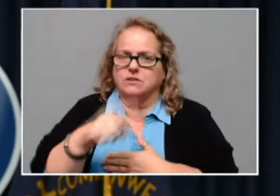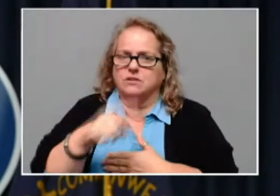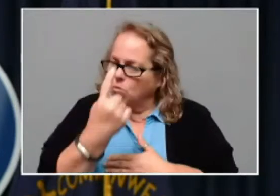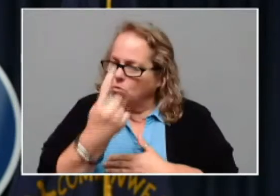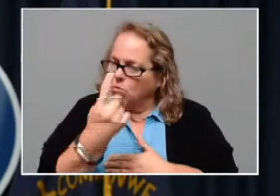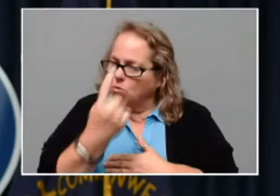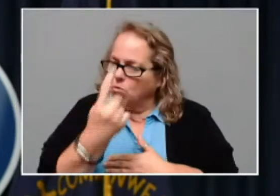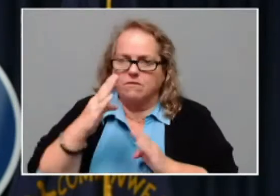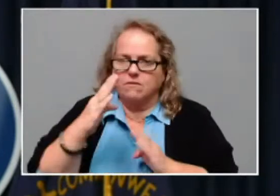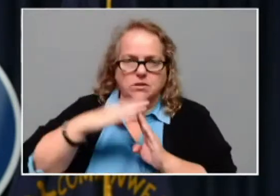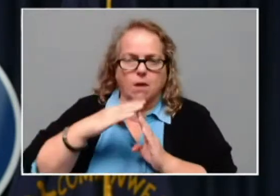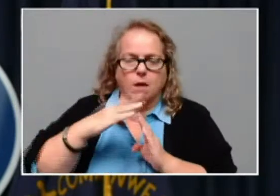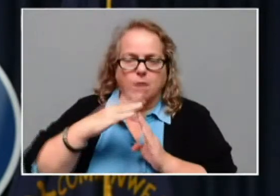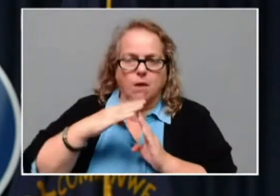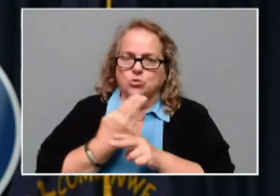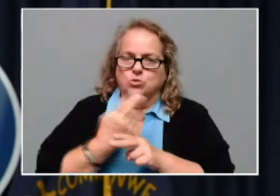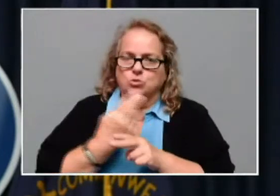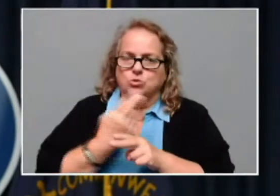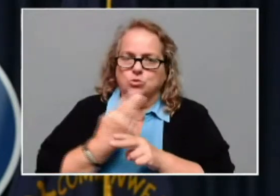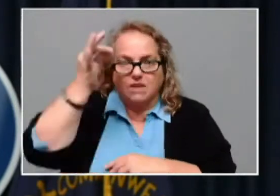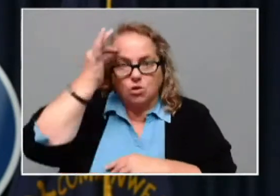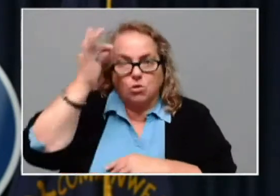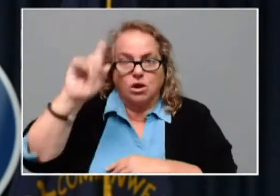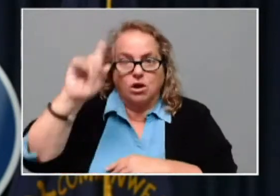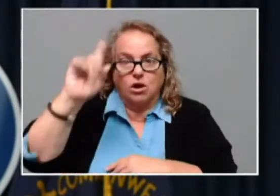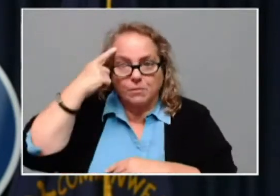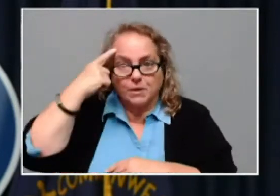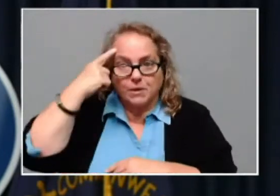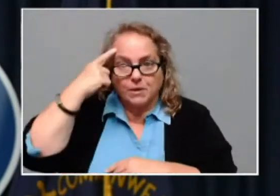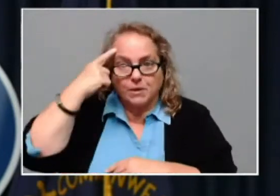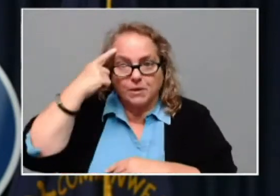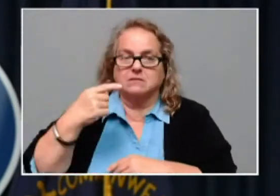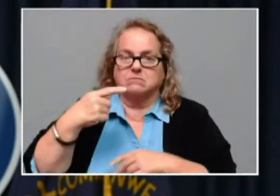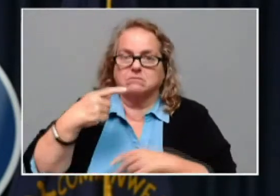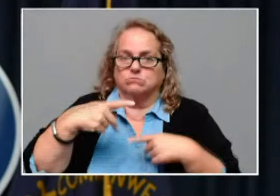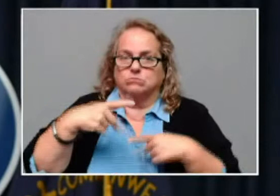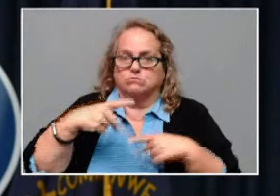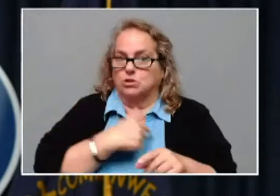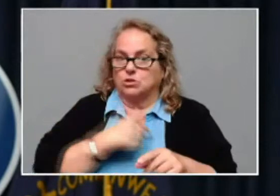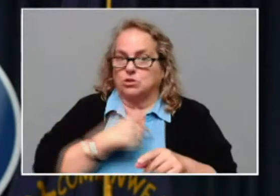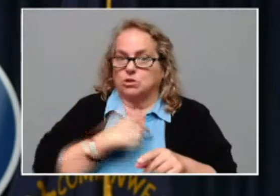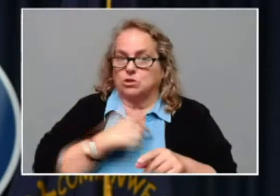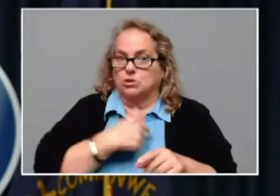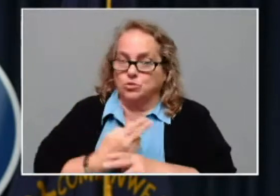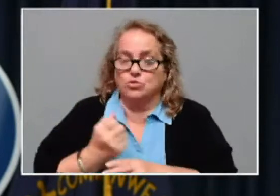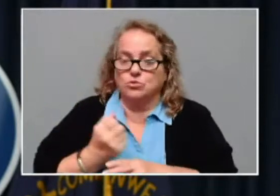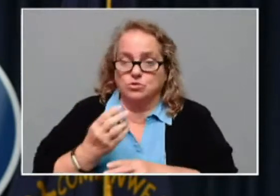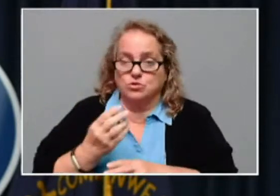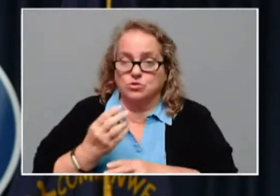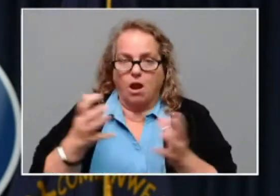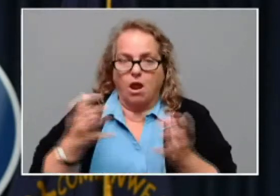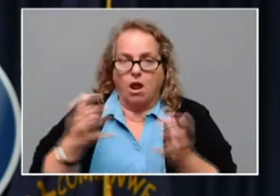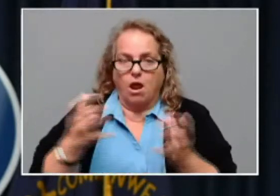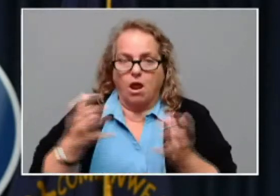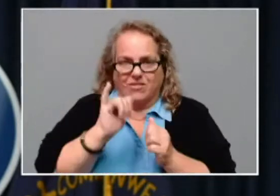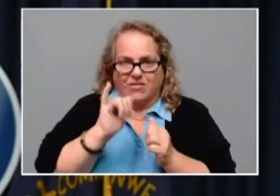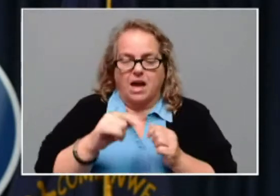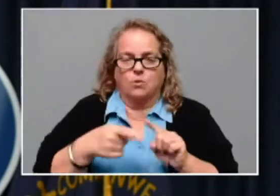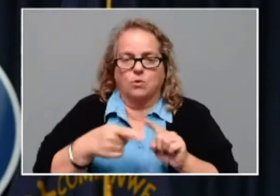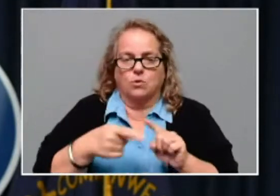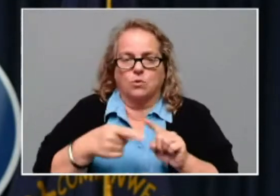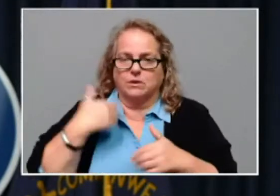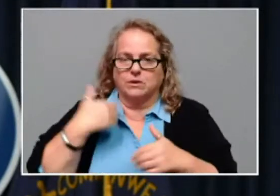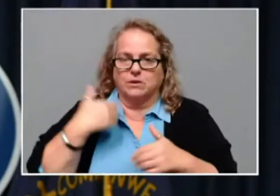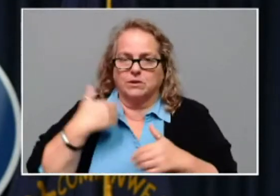uses that the federal government put out for us. So a lot more in that as we move forward. Let's go to vaccinations. The way we